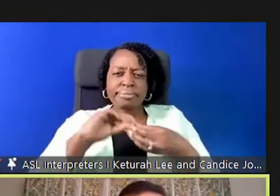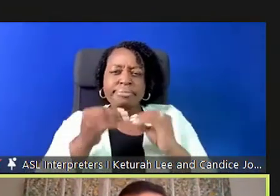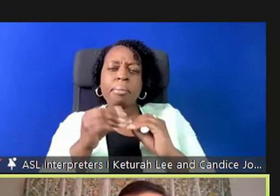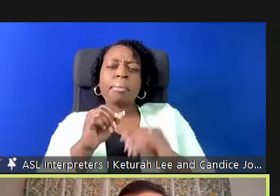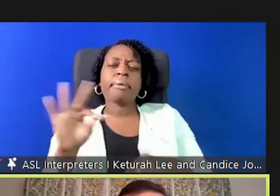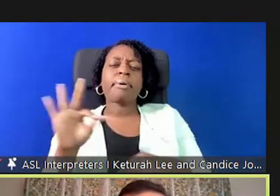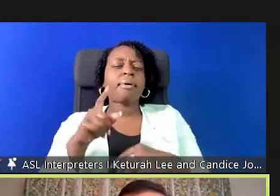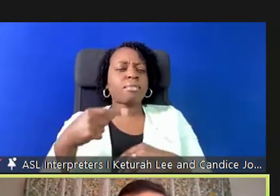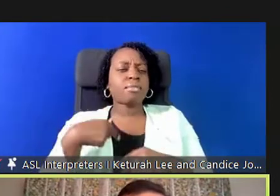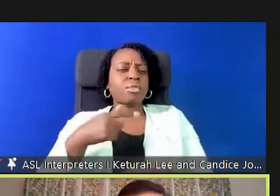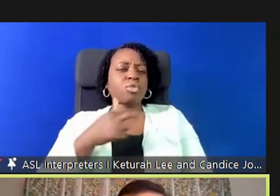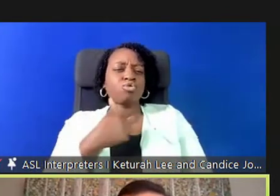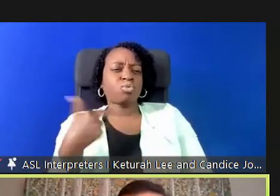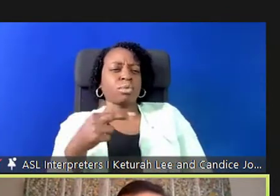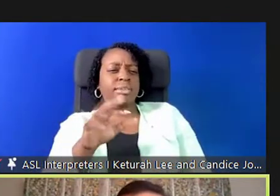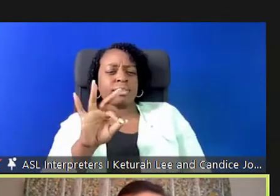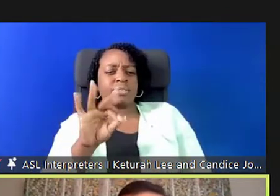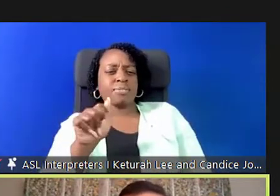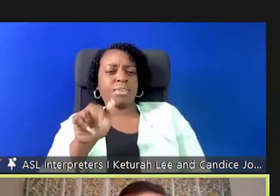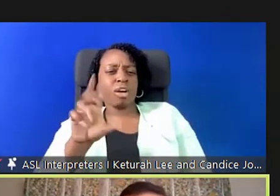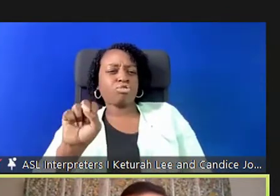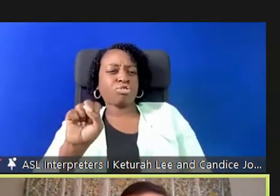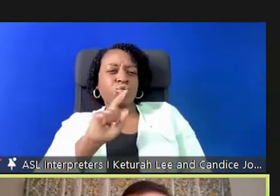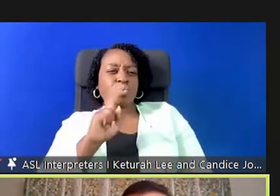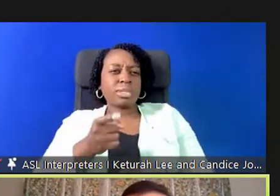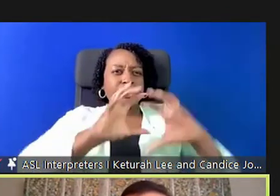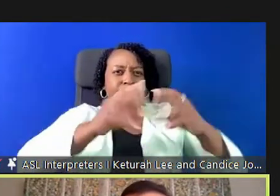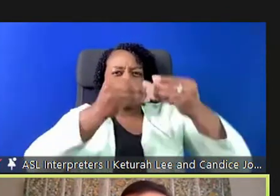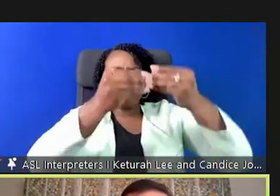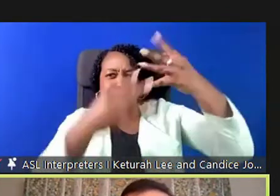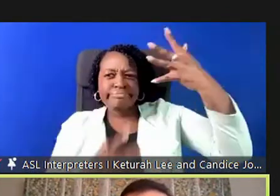I've broken down into 3 categories based on color.